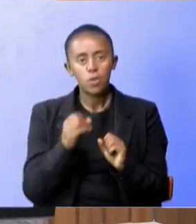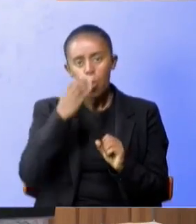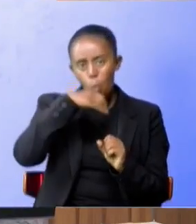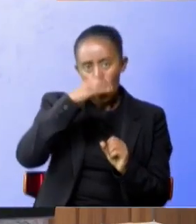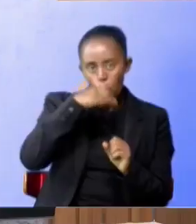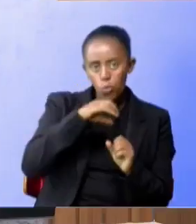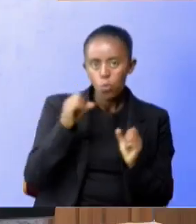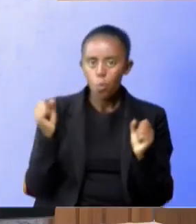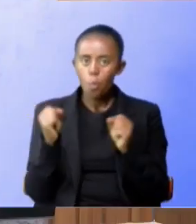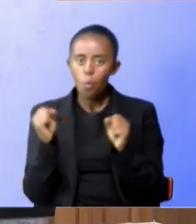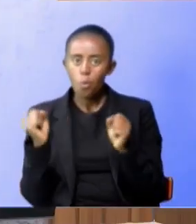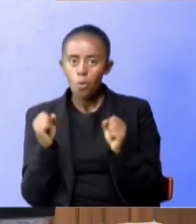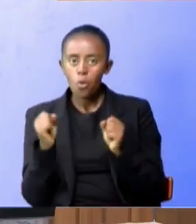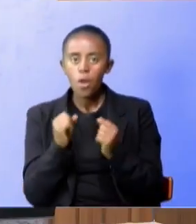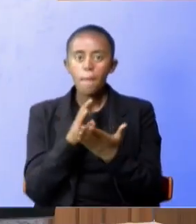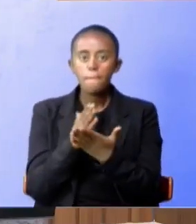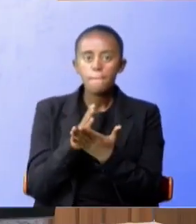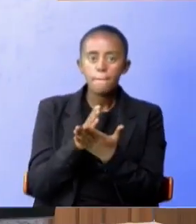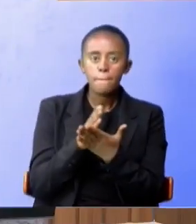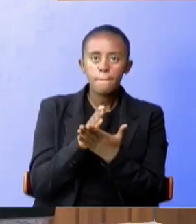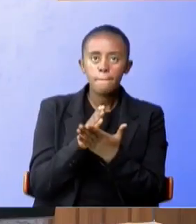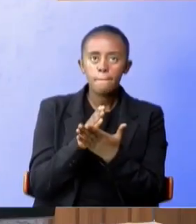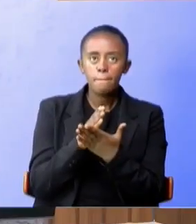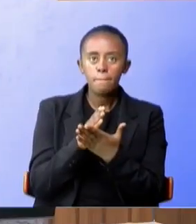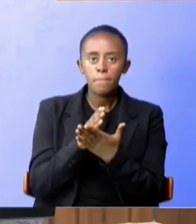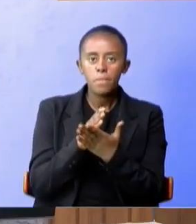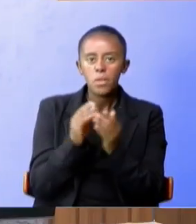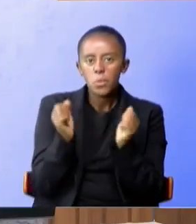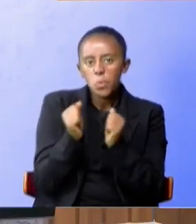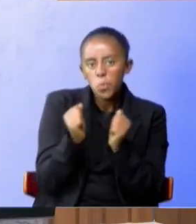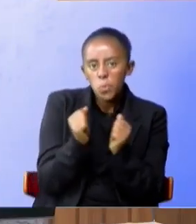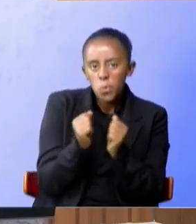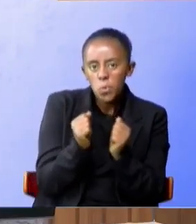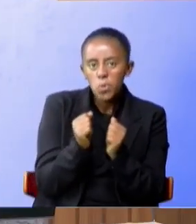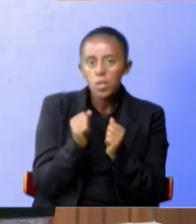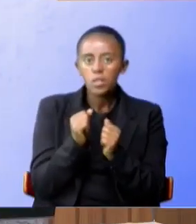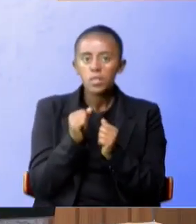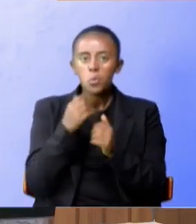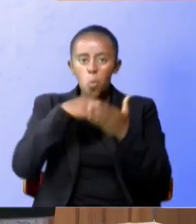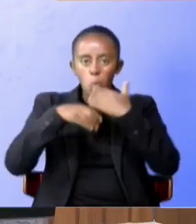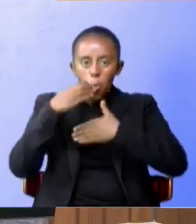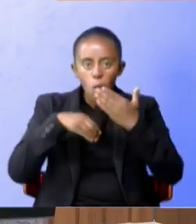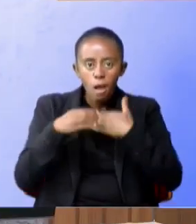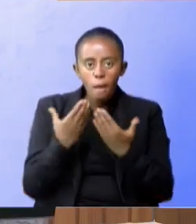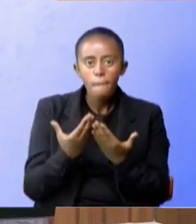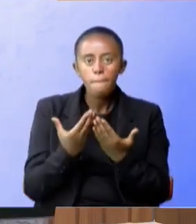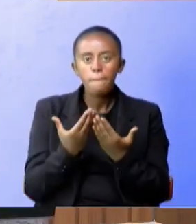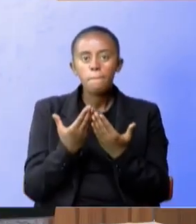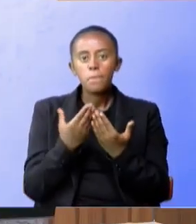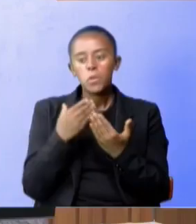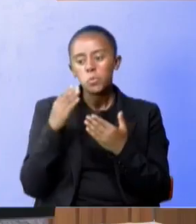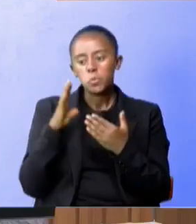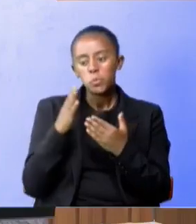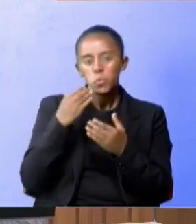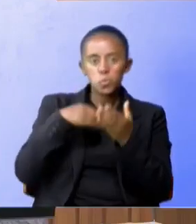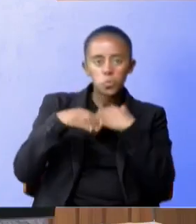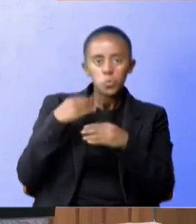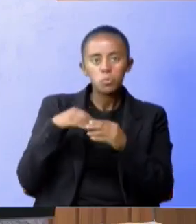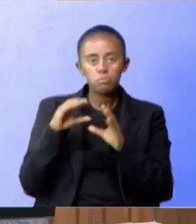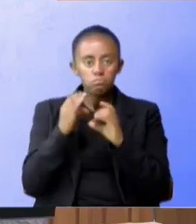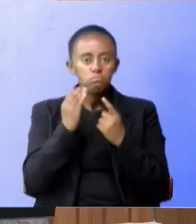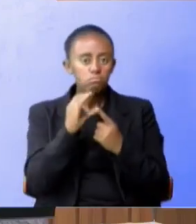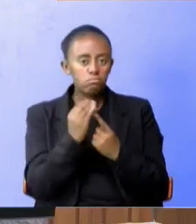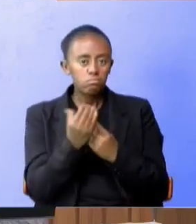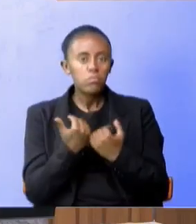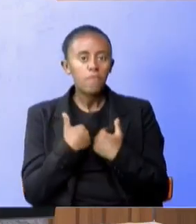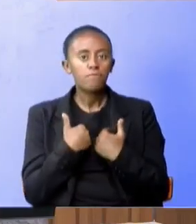and cold, in the middle, it could be cool, it could be warm, it could be lukewarm, depending.